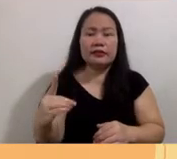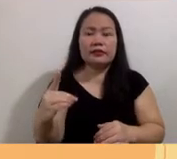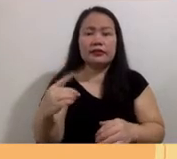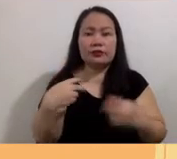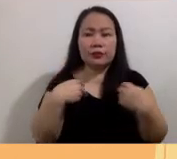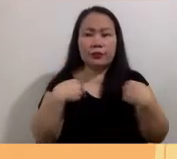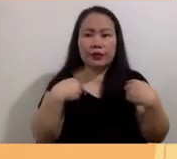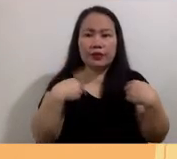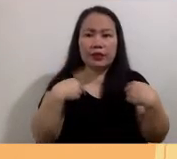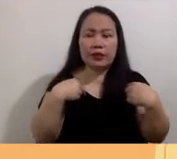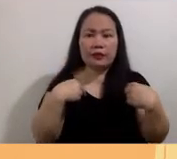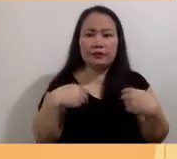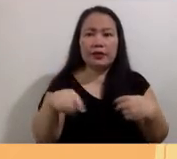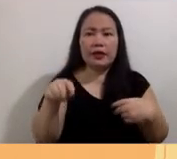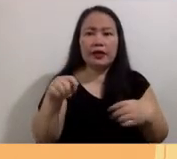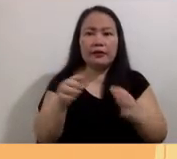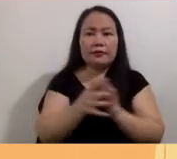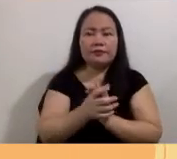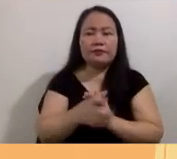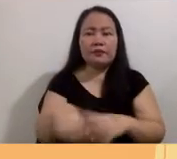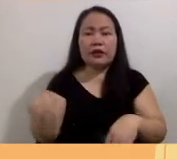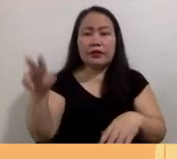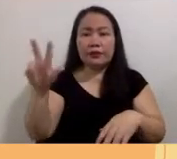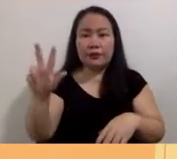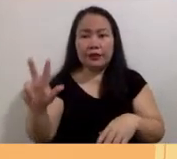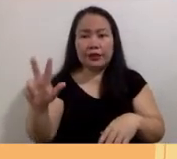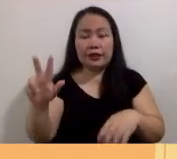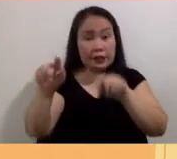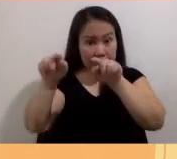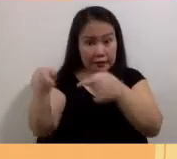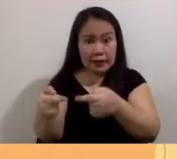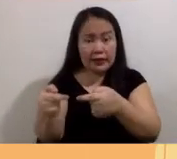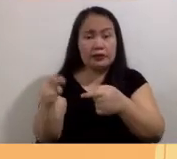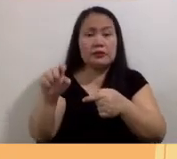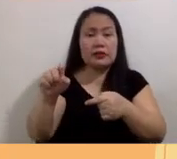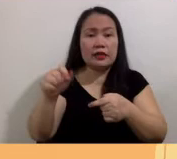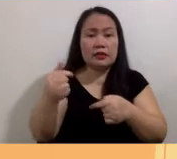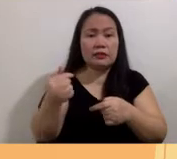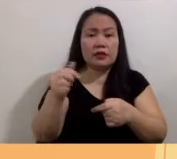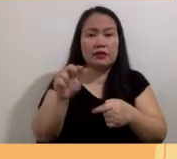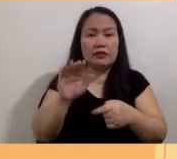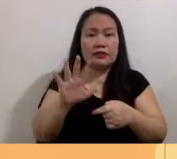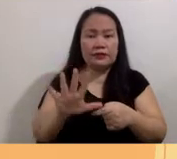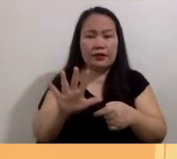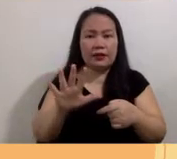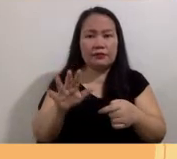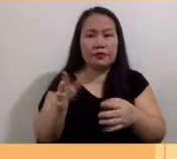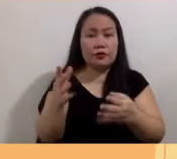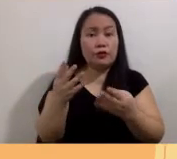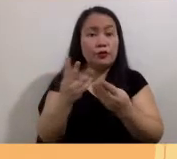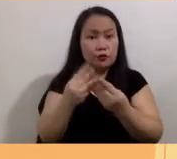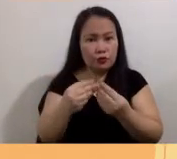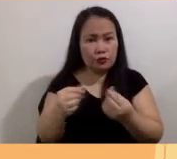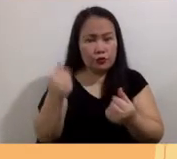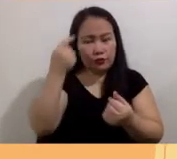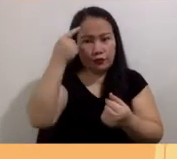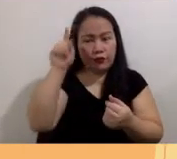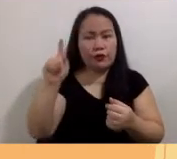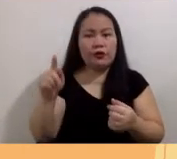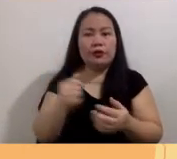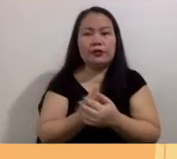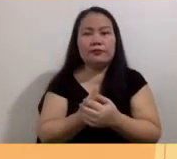So, we have, the LCD is 3 times x plus 5. Alright. So, we will solve for